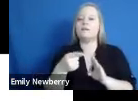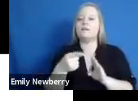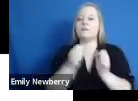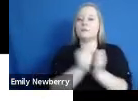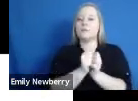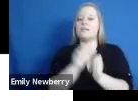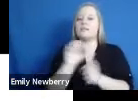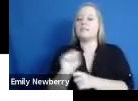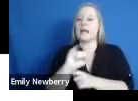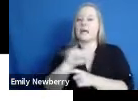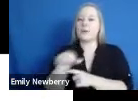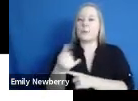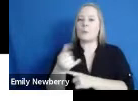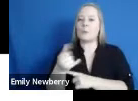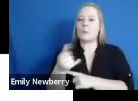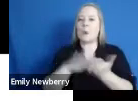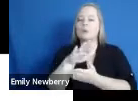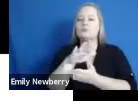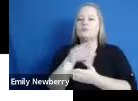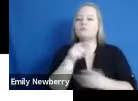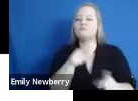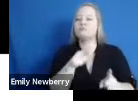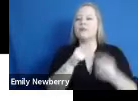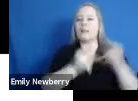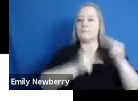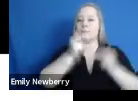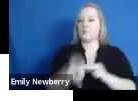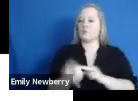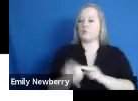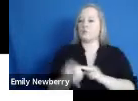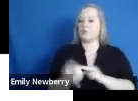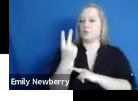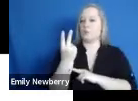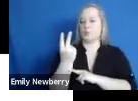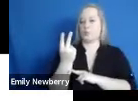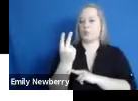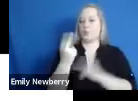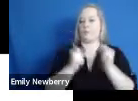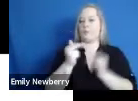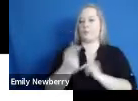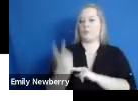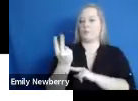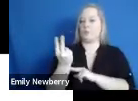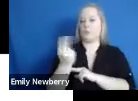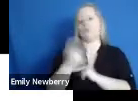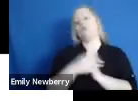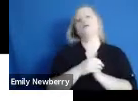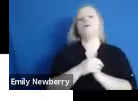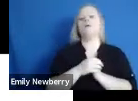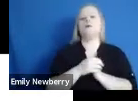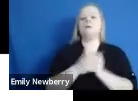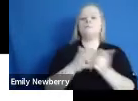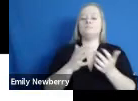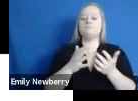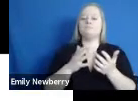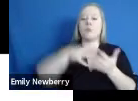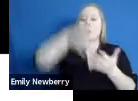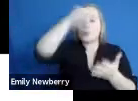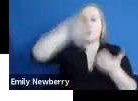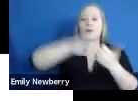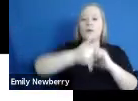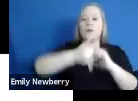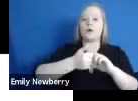building students, and so their students built 2 of these houses. They got a chance to learn how to do